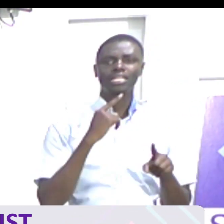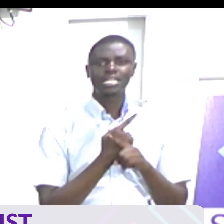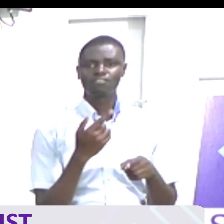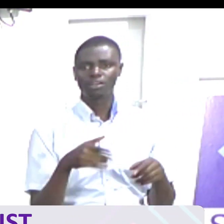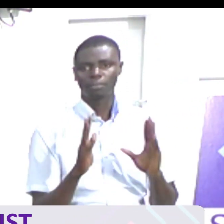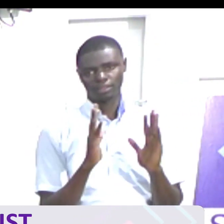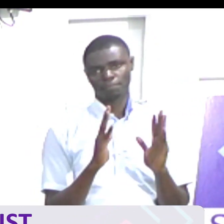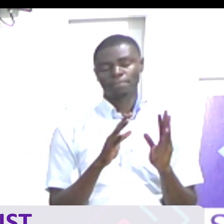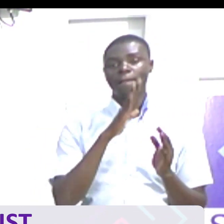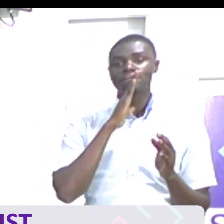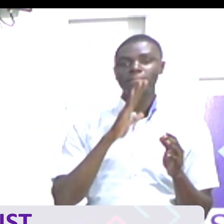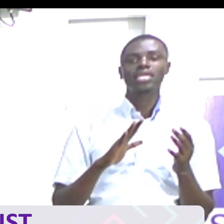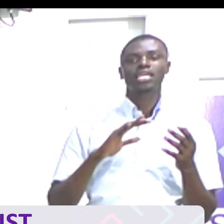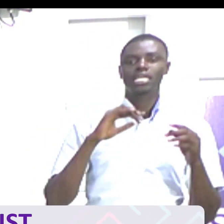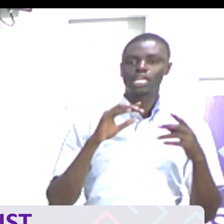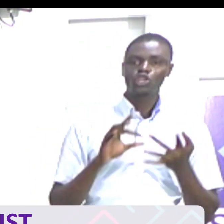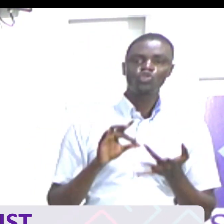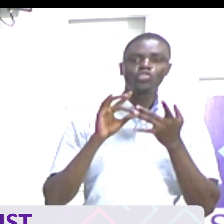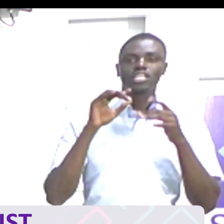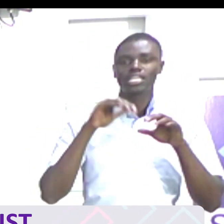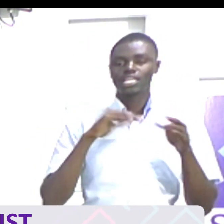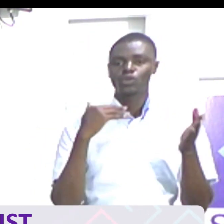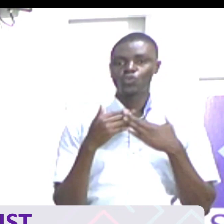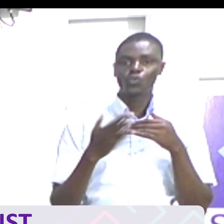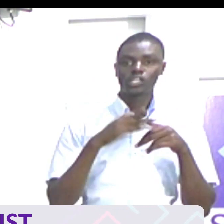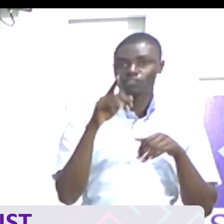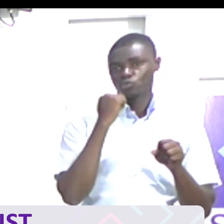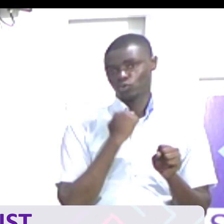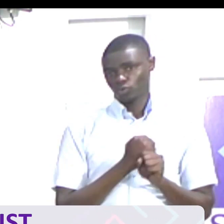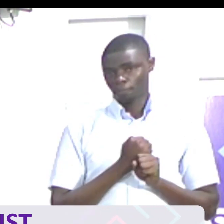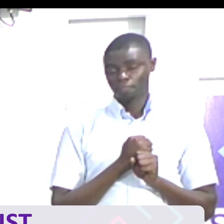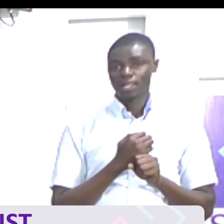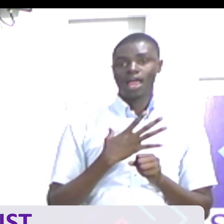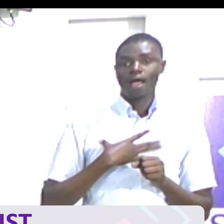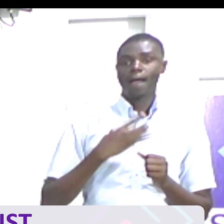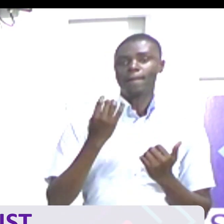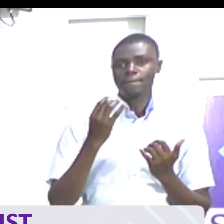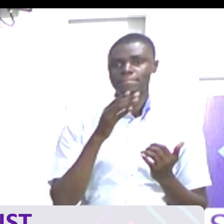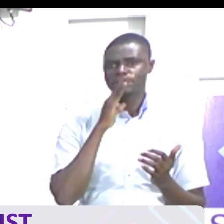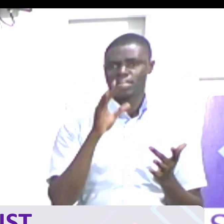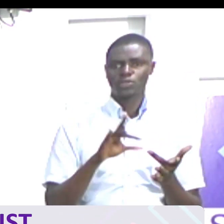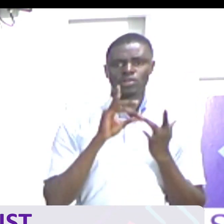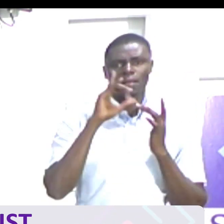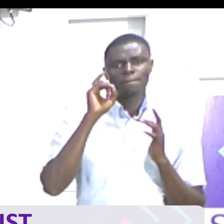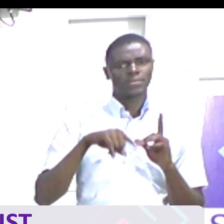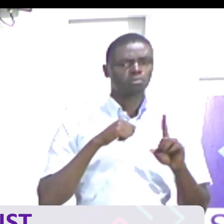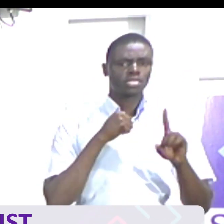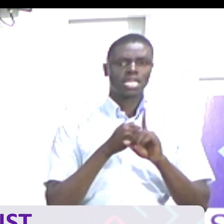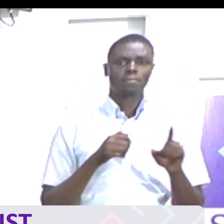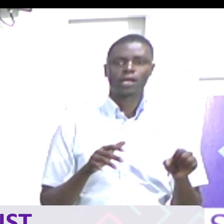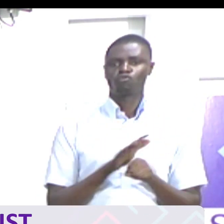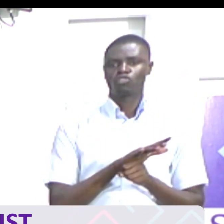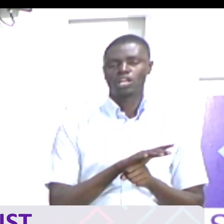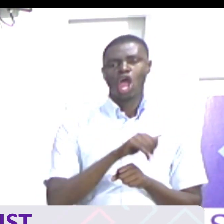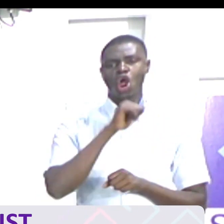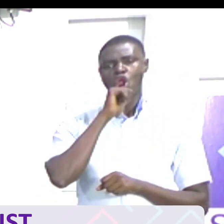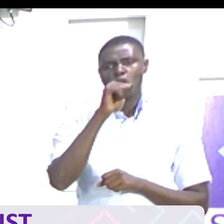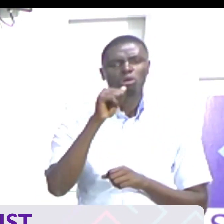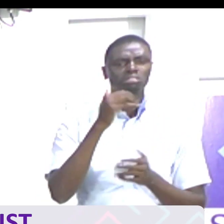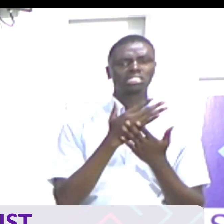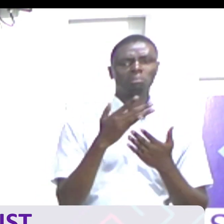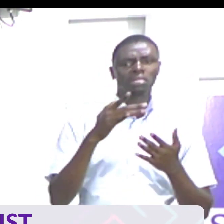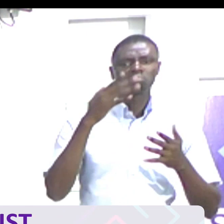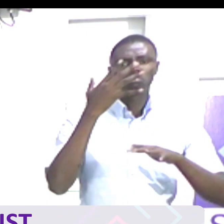path. Being curious with what you're doing. Unajua? And kusema being curious with what you're doing lazima ikuwe kitu impactful mtu wangu. Isikweli kitu ku waste